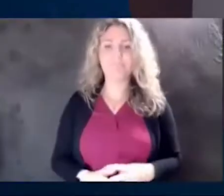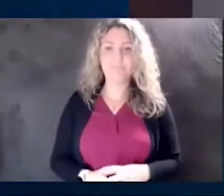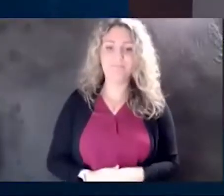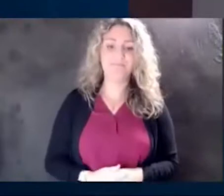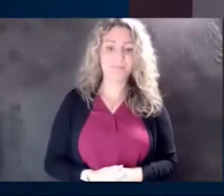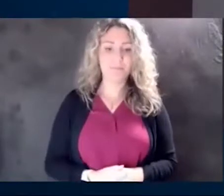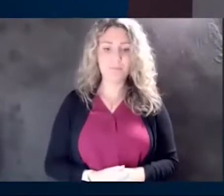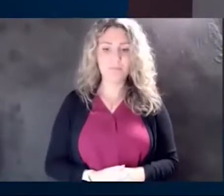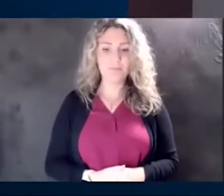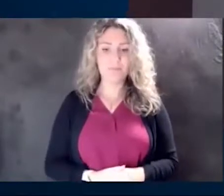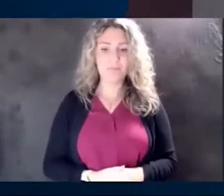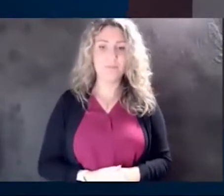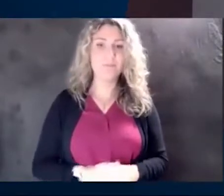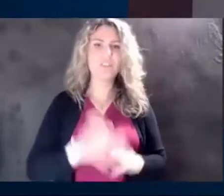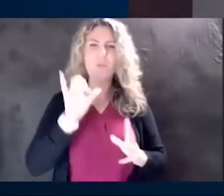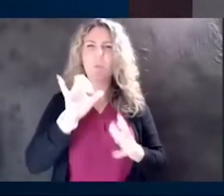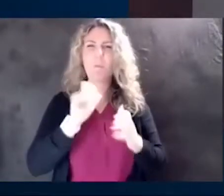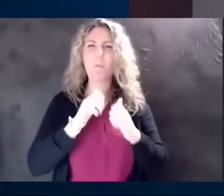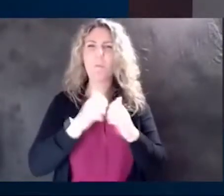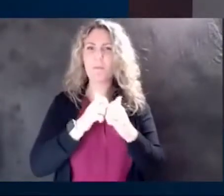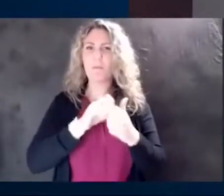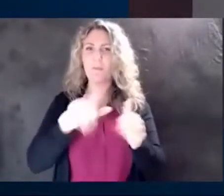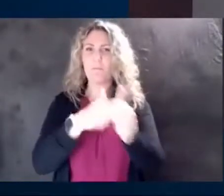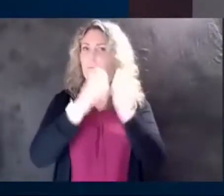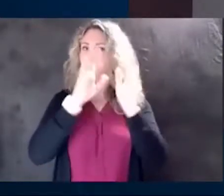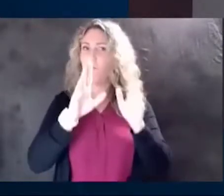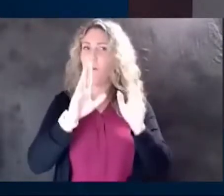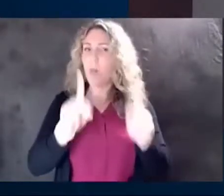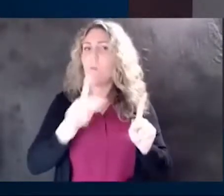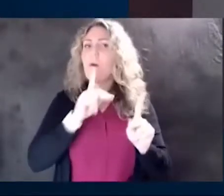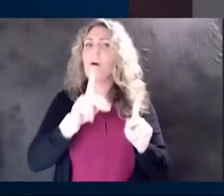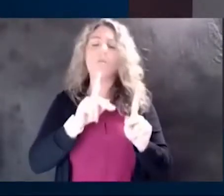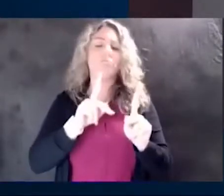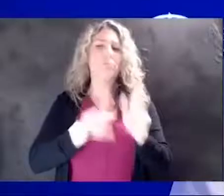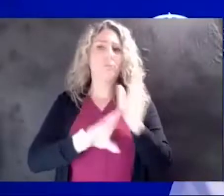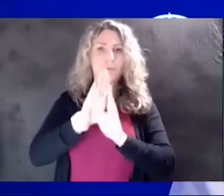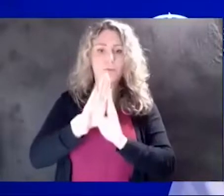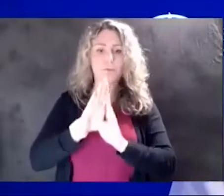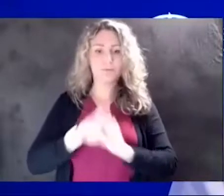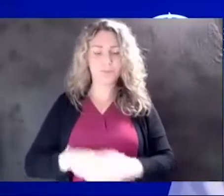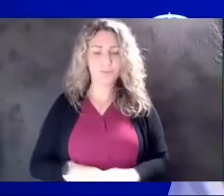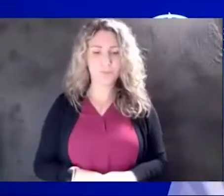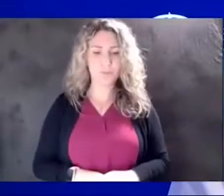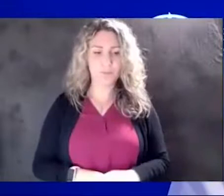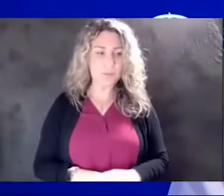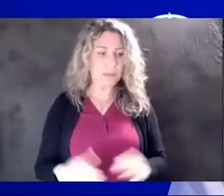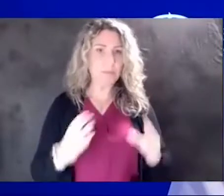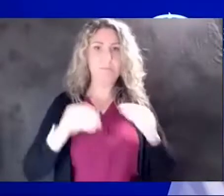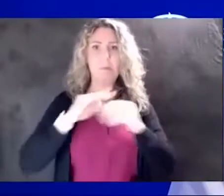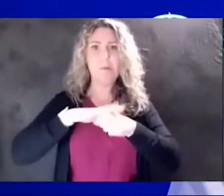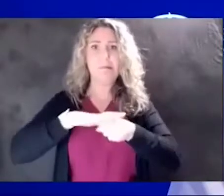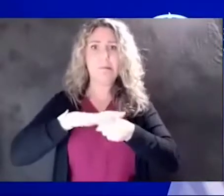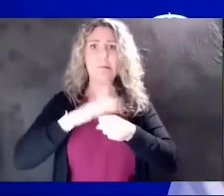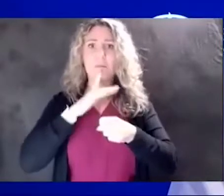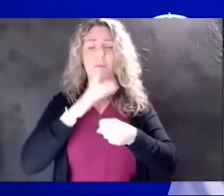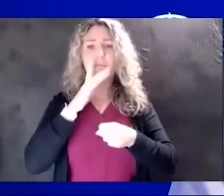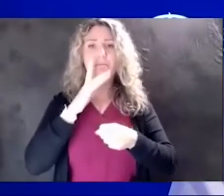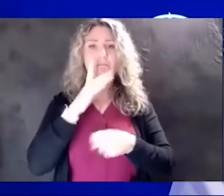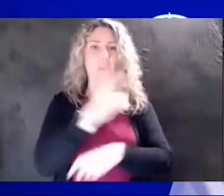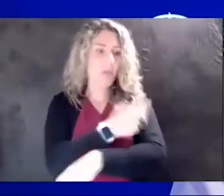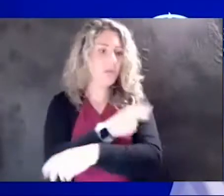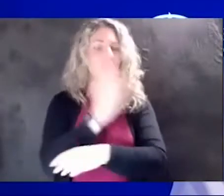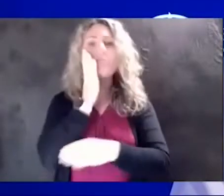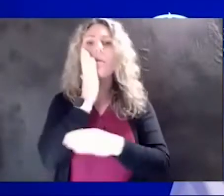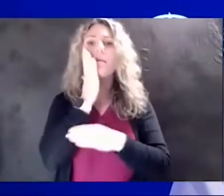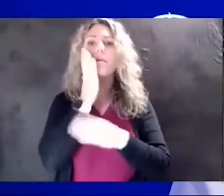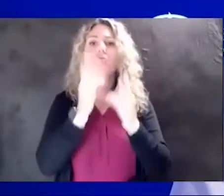With that surge, just a quick follow-up, with that surge, that has to put a strain, I would imagine, on hospital beds with more people coming in